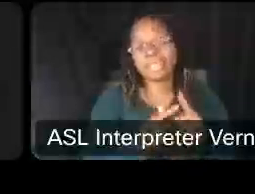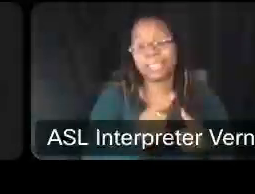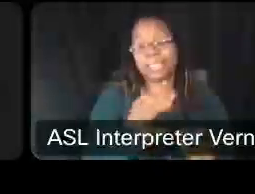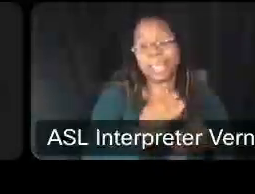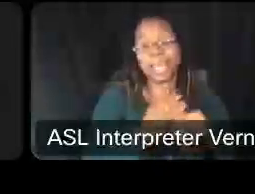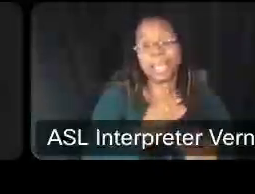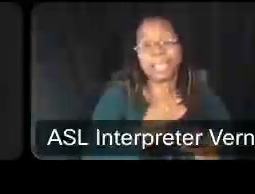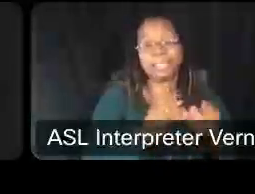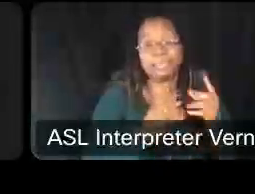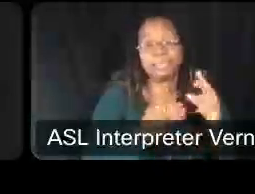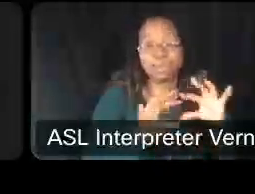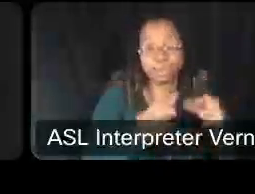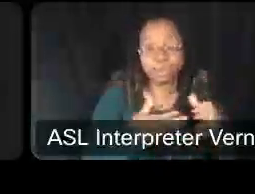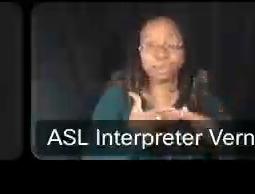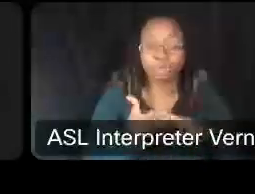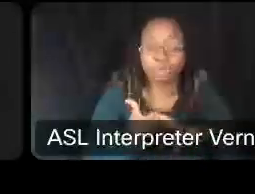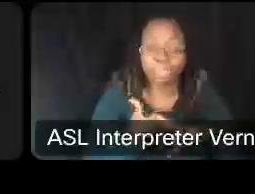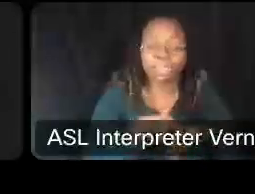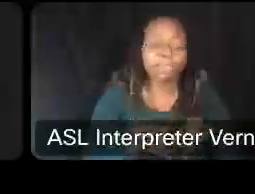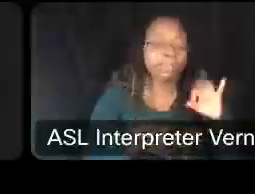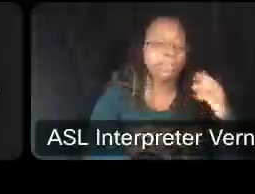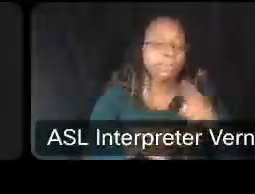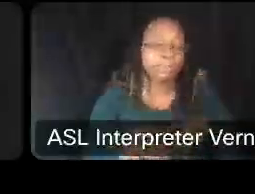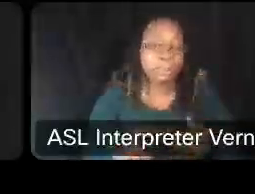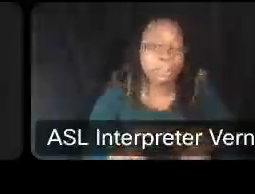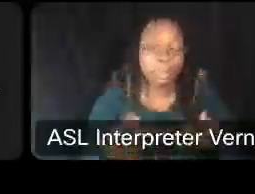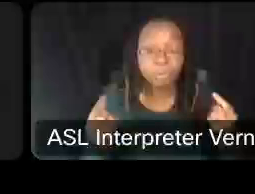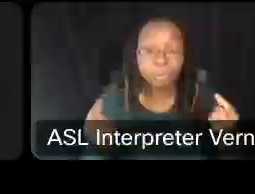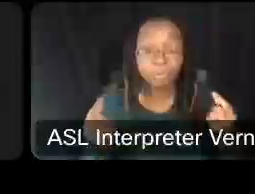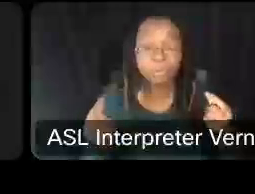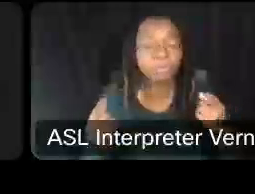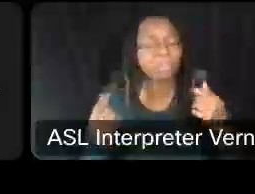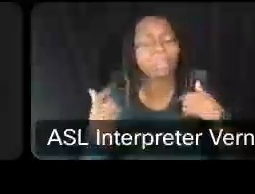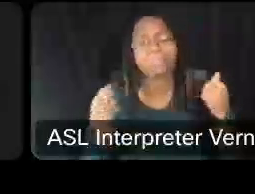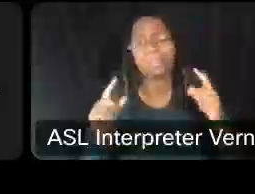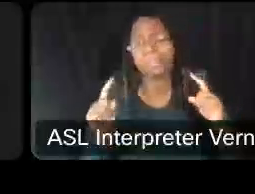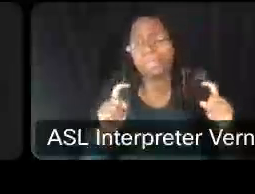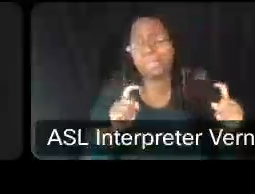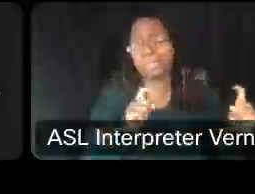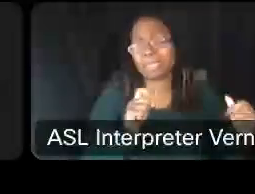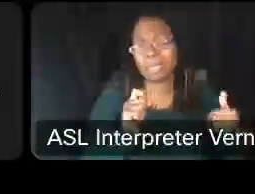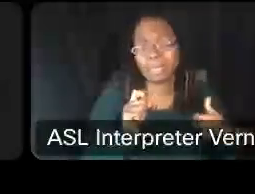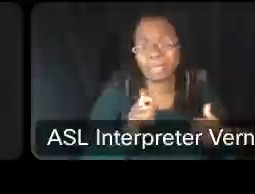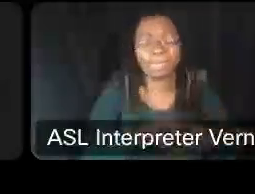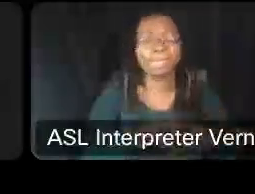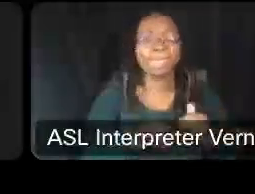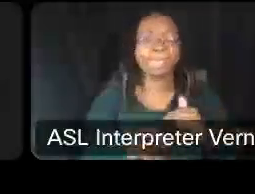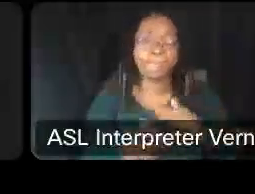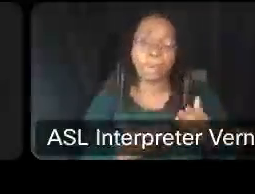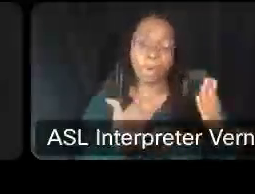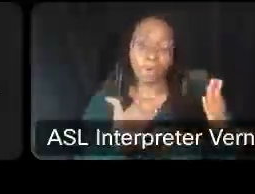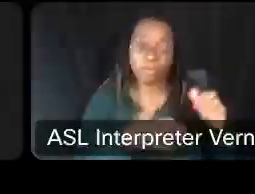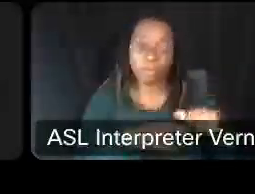agreements? What to do if someone gets upset? So they had all these kinds of questions. And so we offered them this training